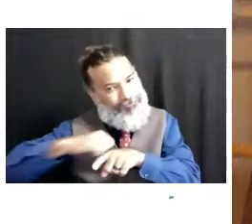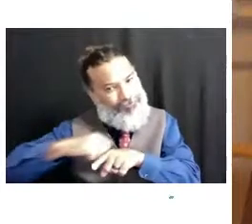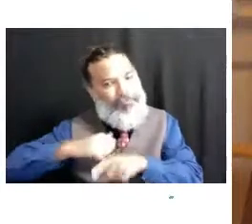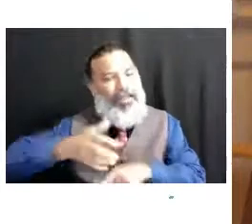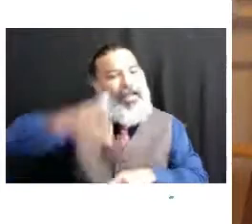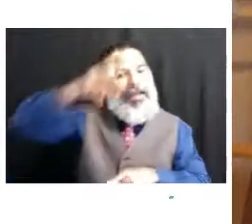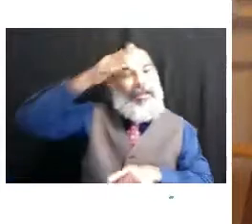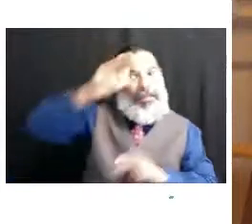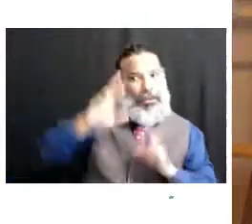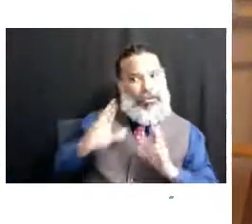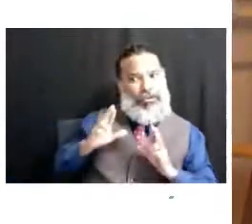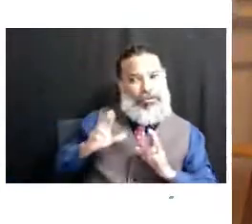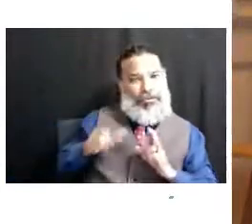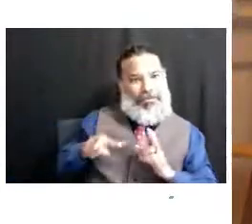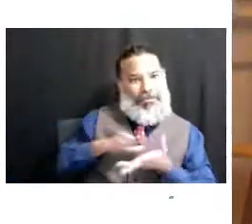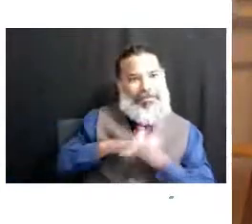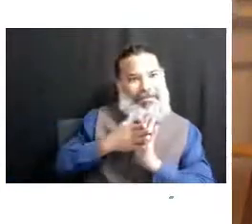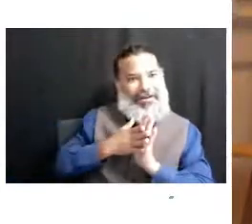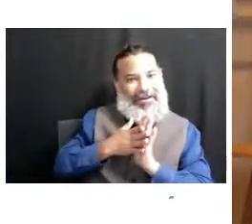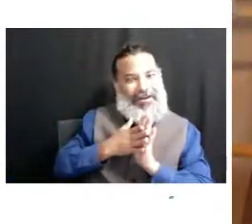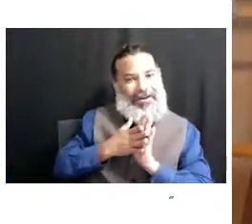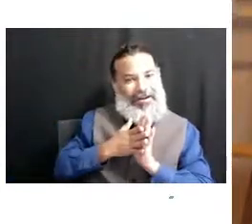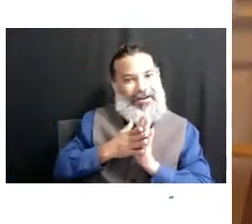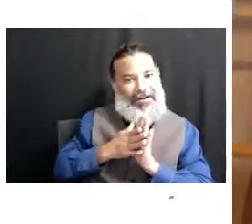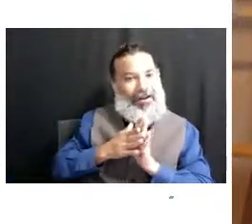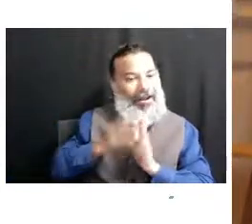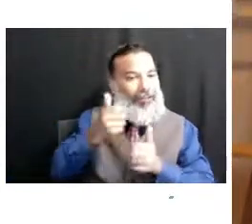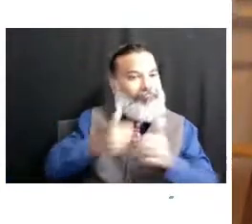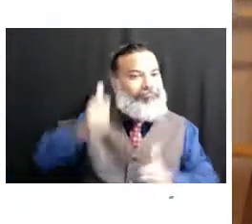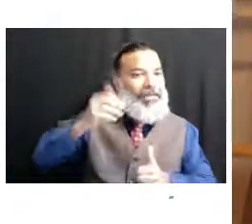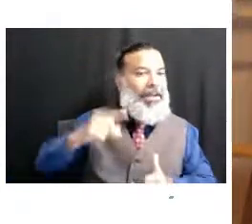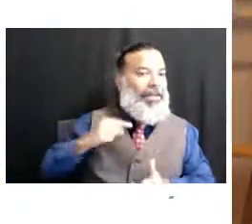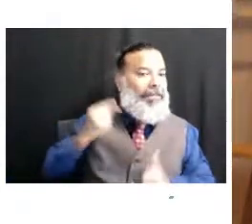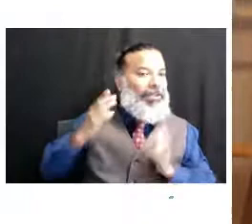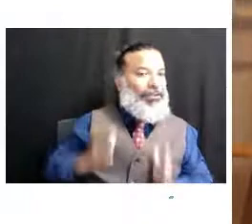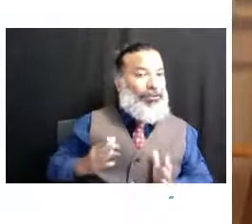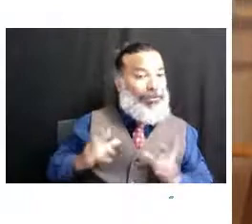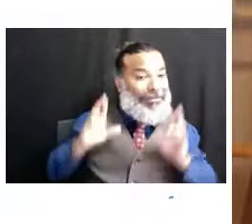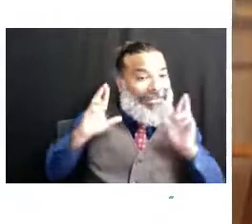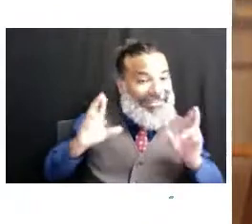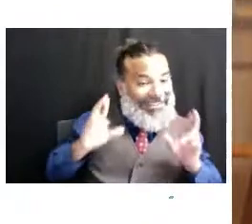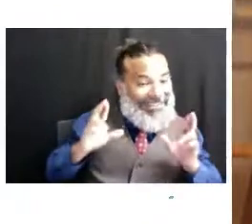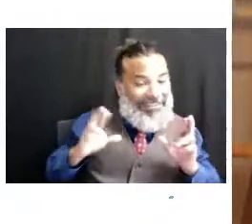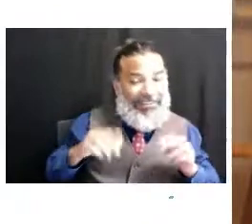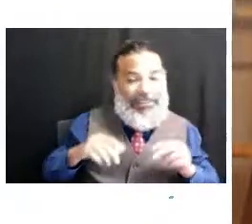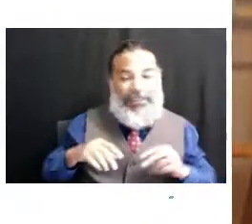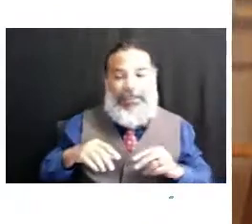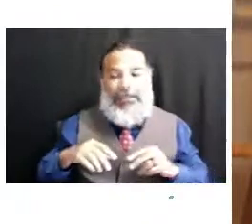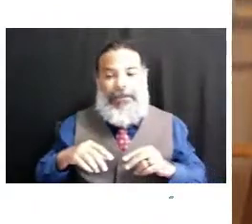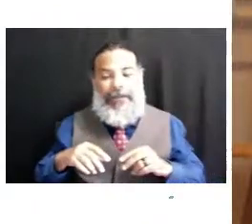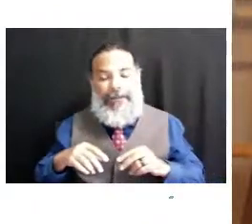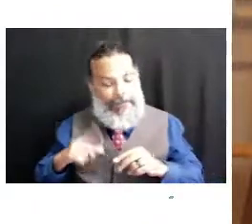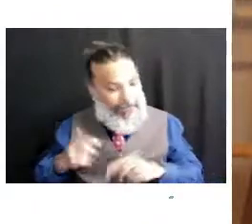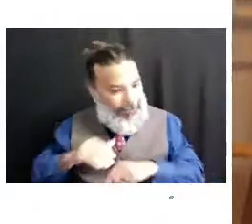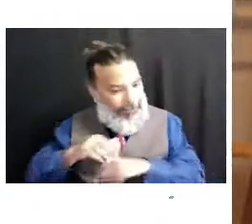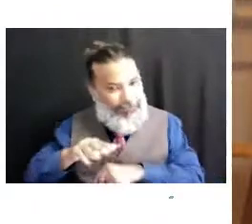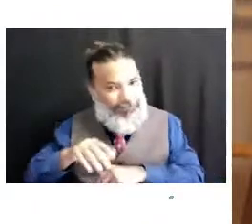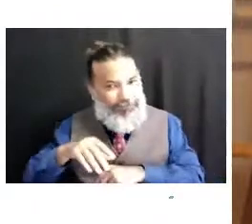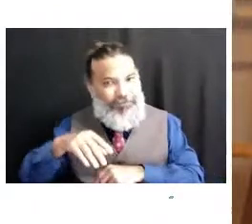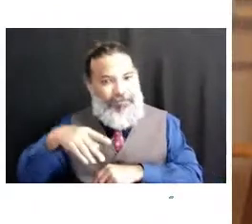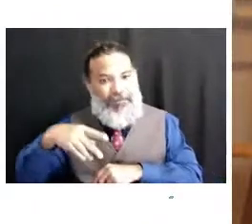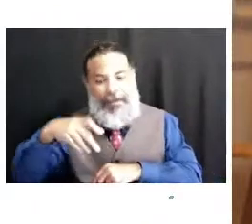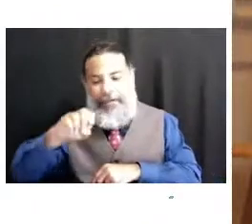father hoped that he would become a Moravian minister, and he was sent to the